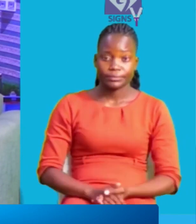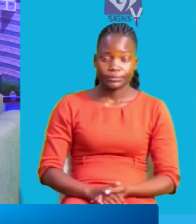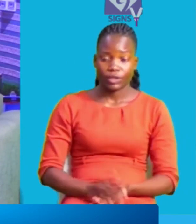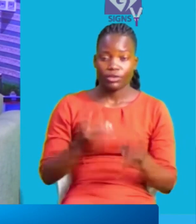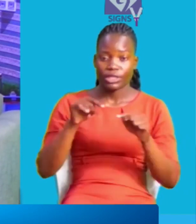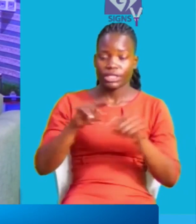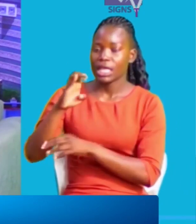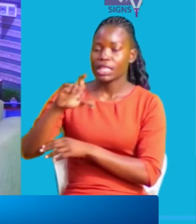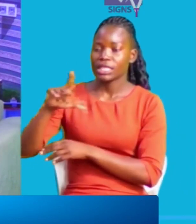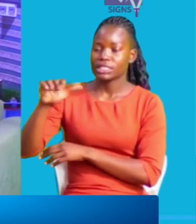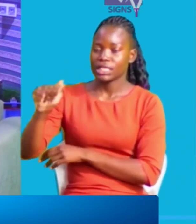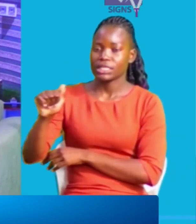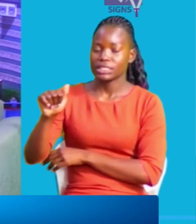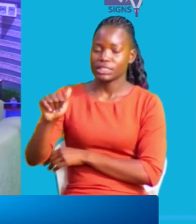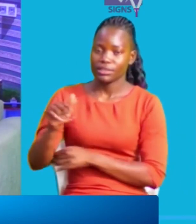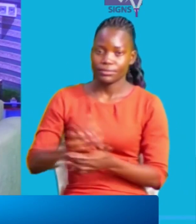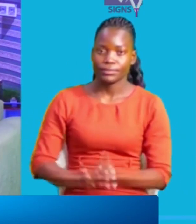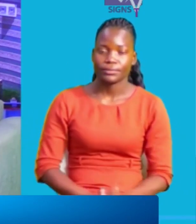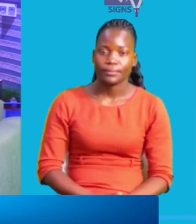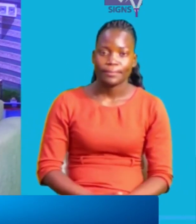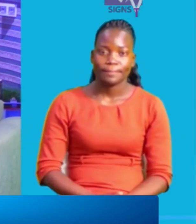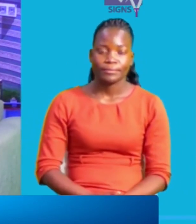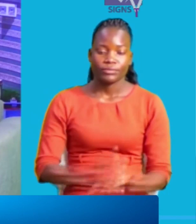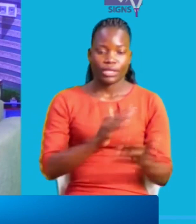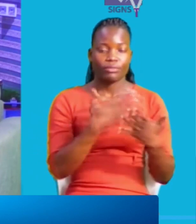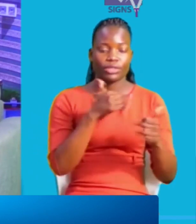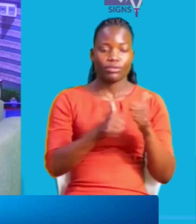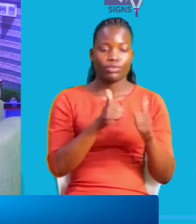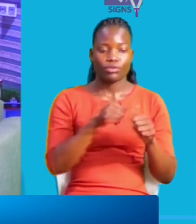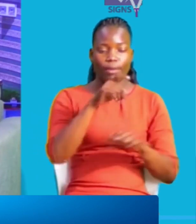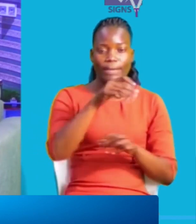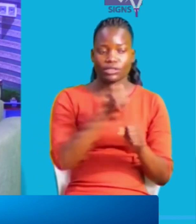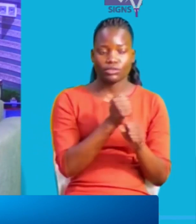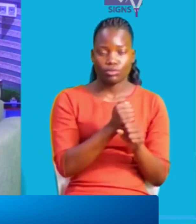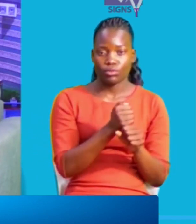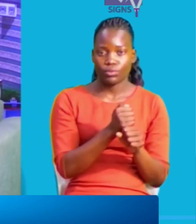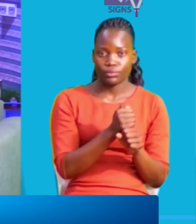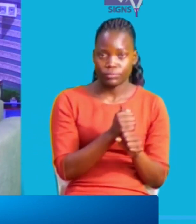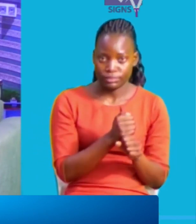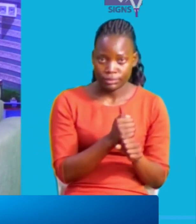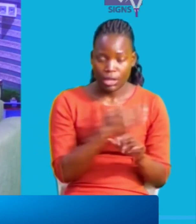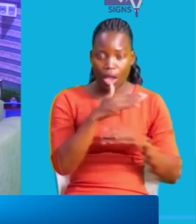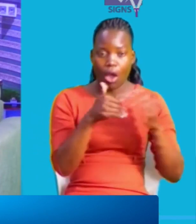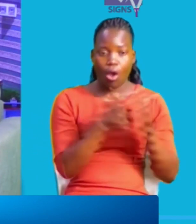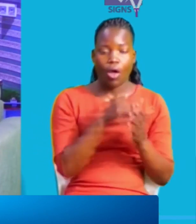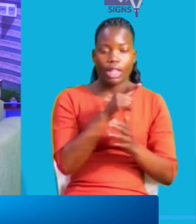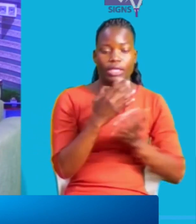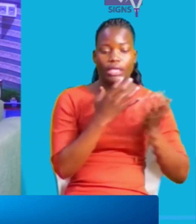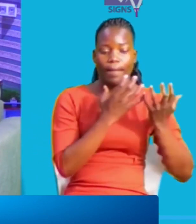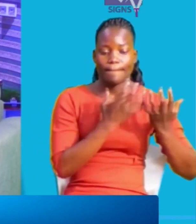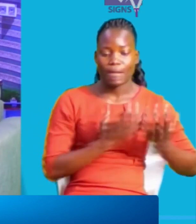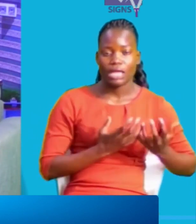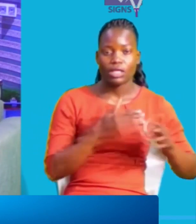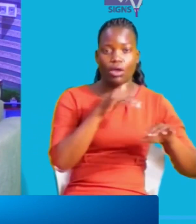are already endangered? All right. Some of the things we need to do. Yes. All this burden lies